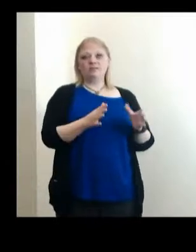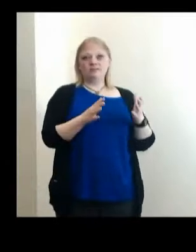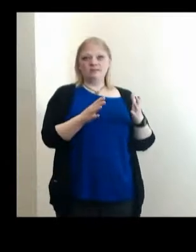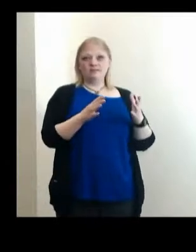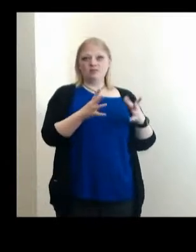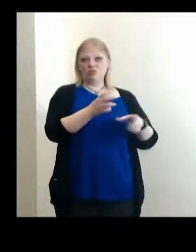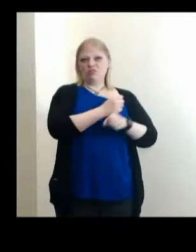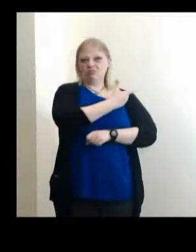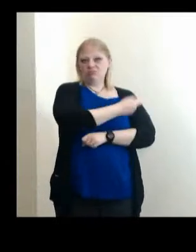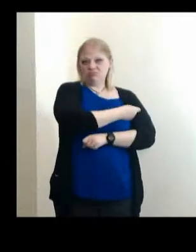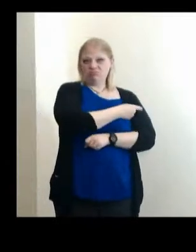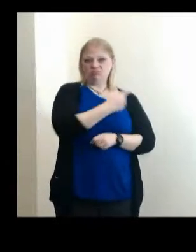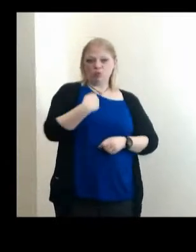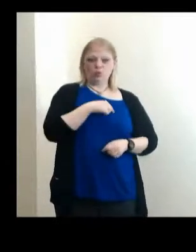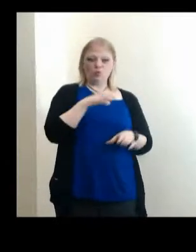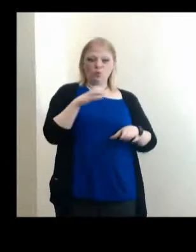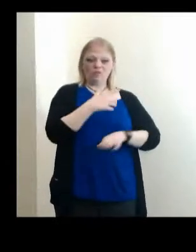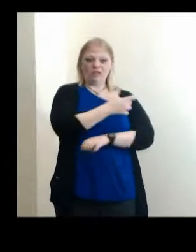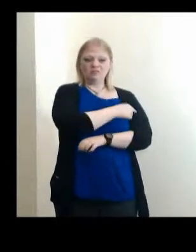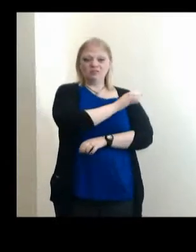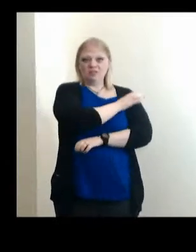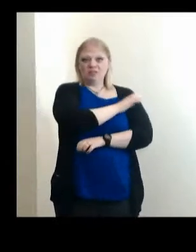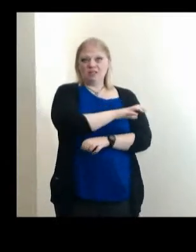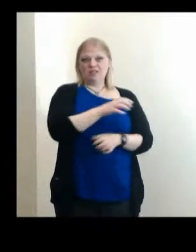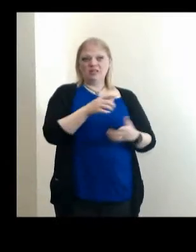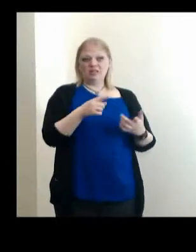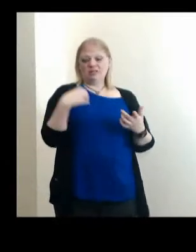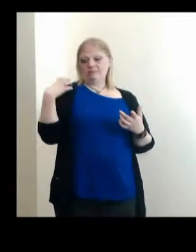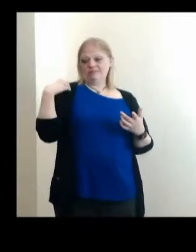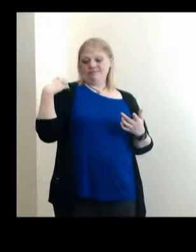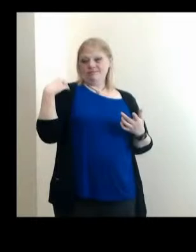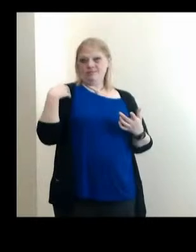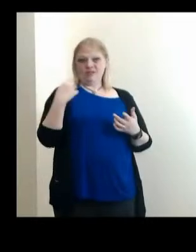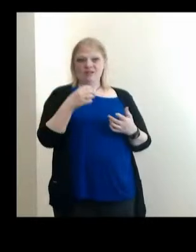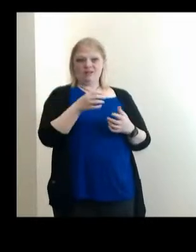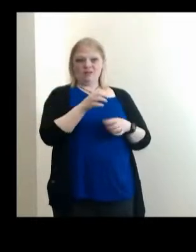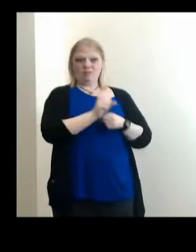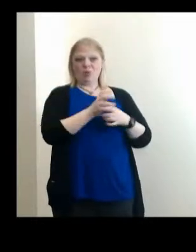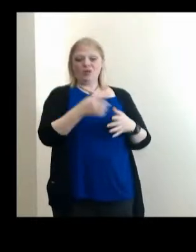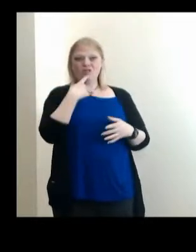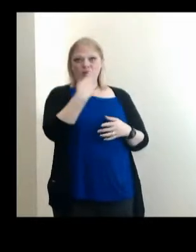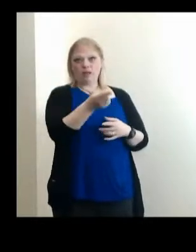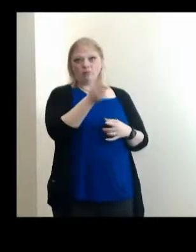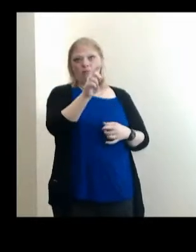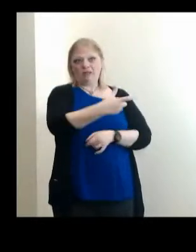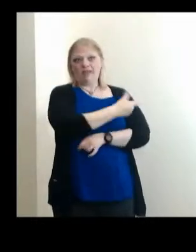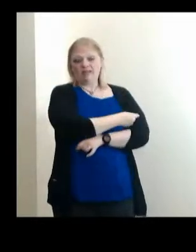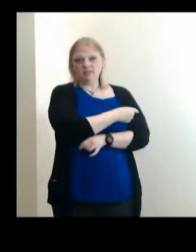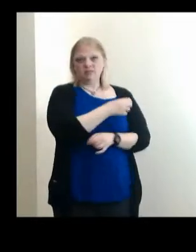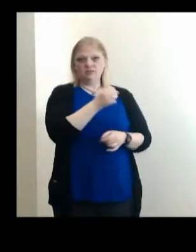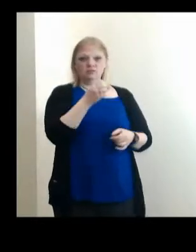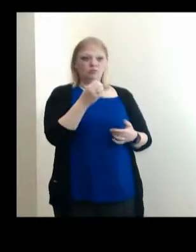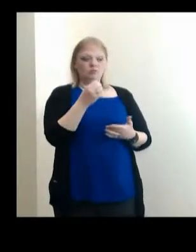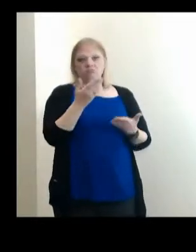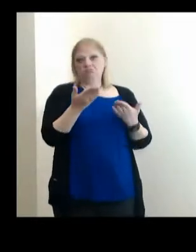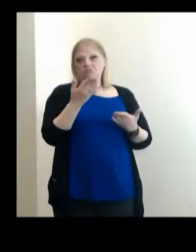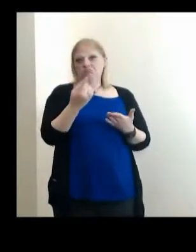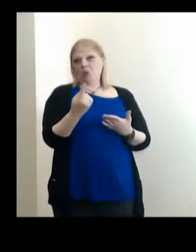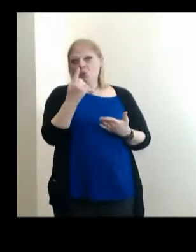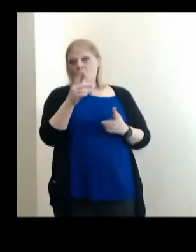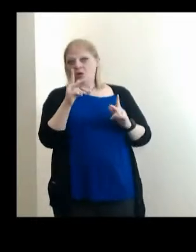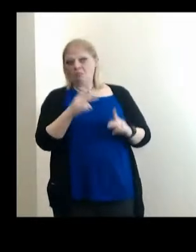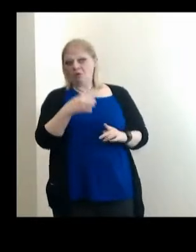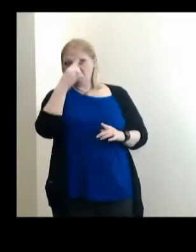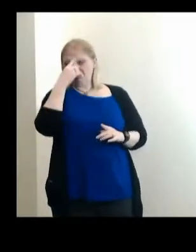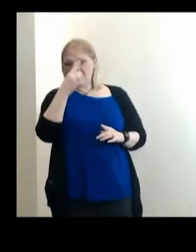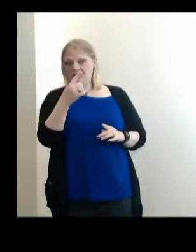vaccination clinics with employers. And we know employers are telling their employees they got to get vaccinated. So some person may not want to get vaccinated, but if they think, hey,